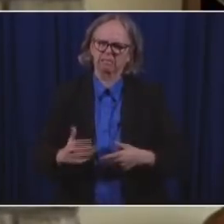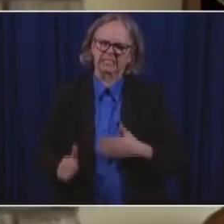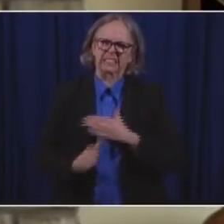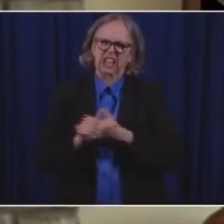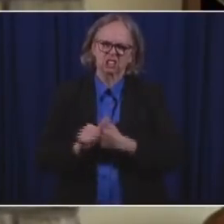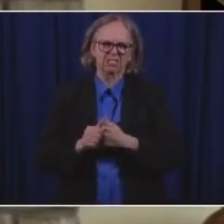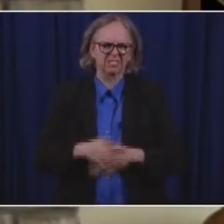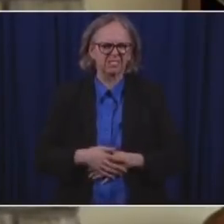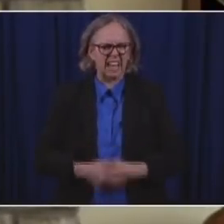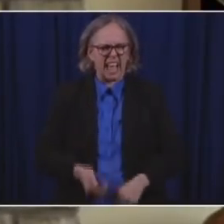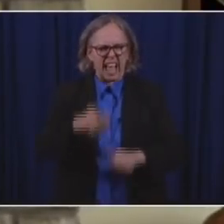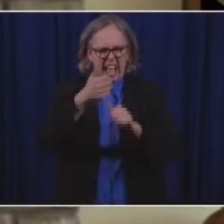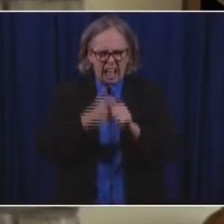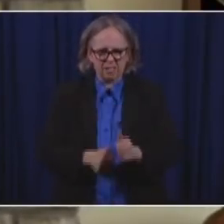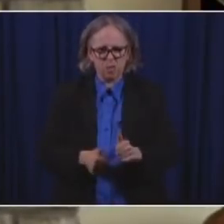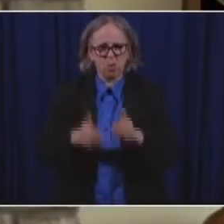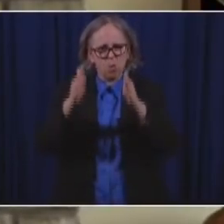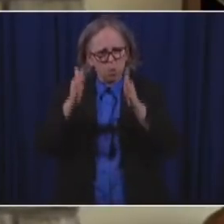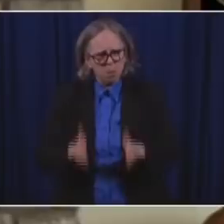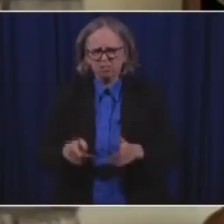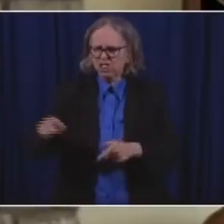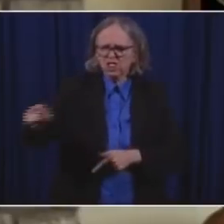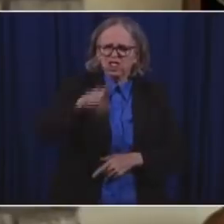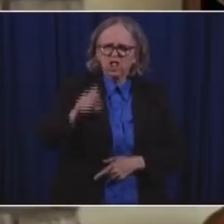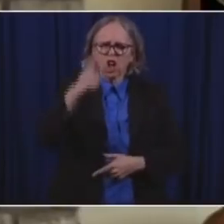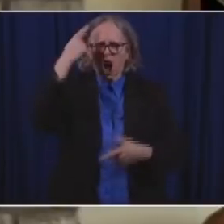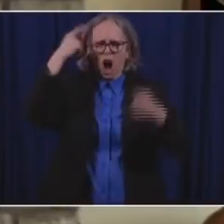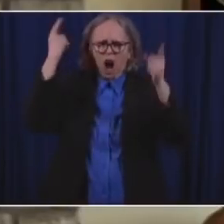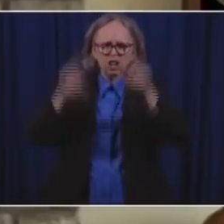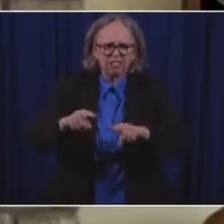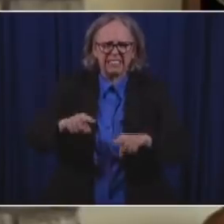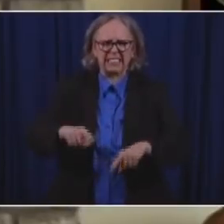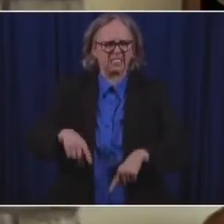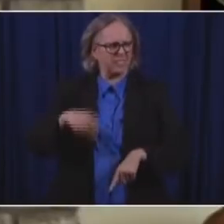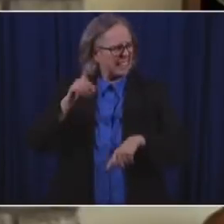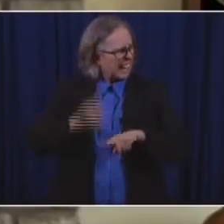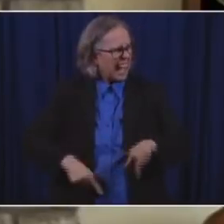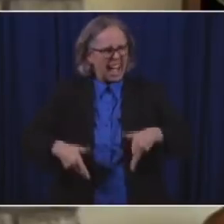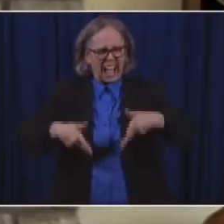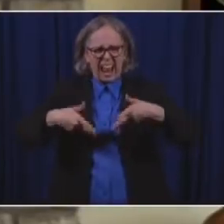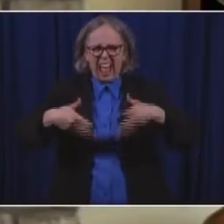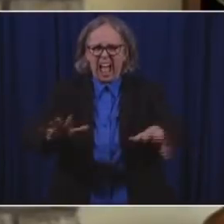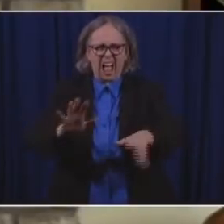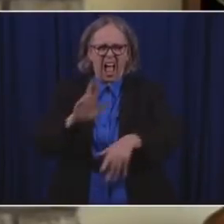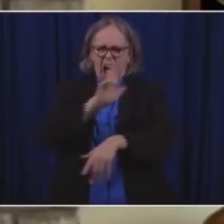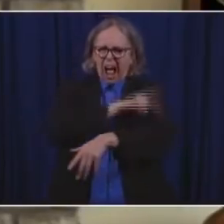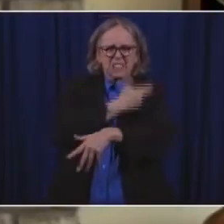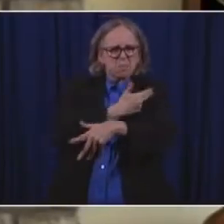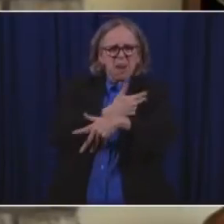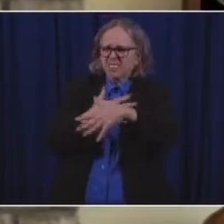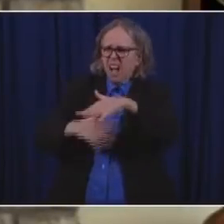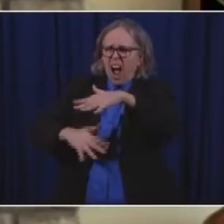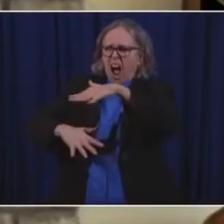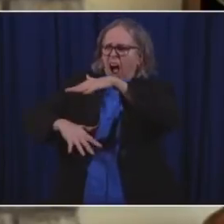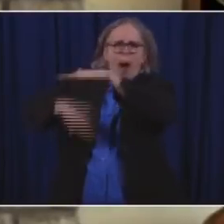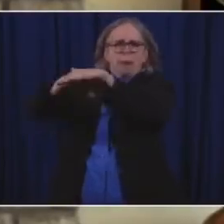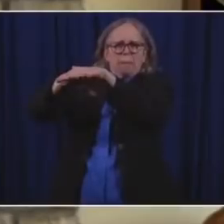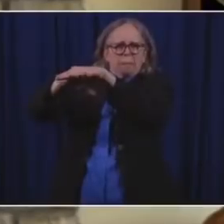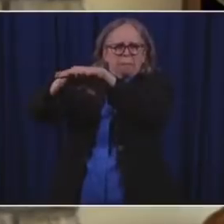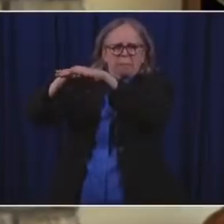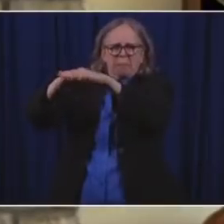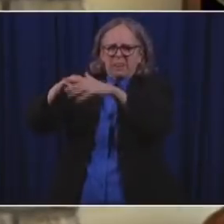to agree on is that we cannot let our hospitals get to the point where healthcare